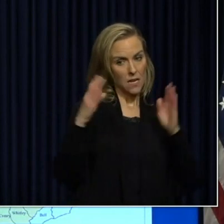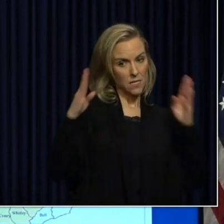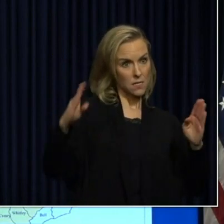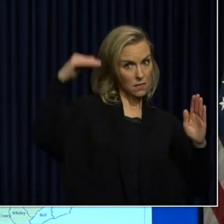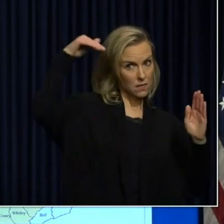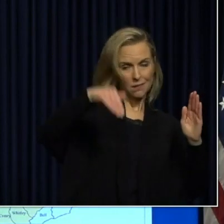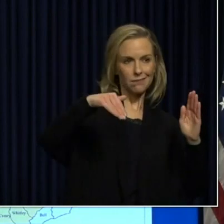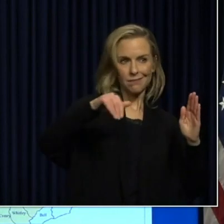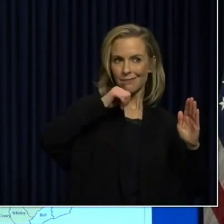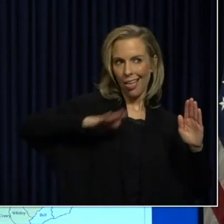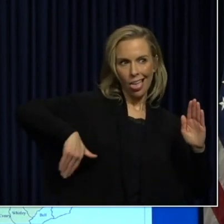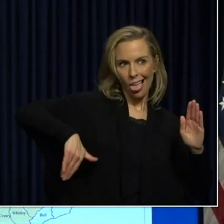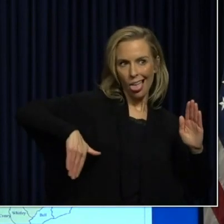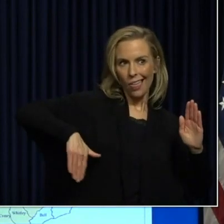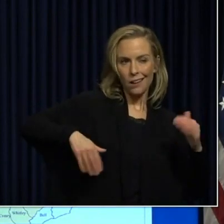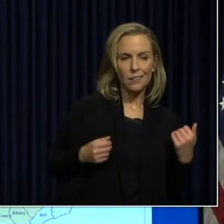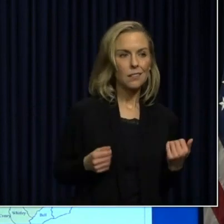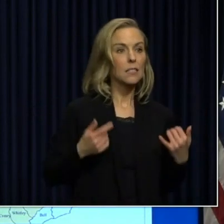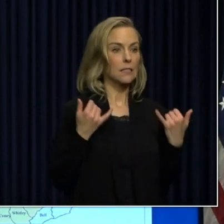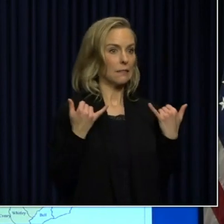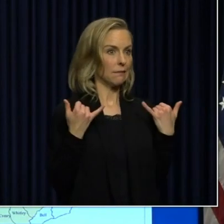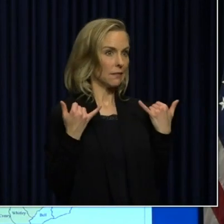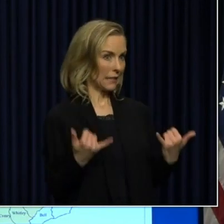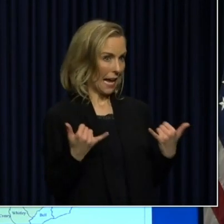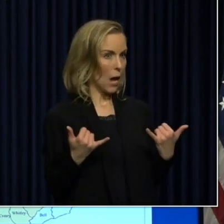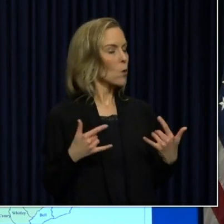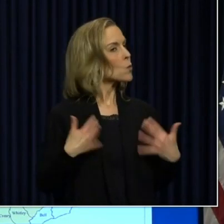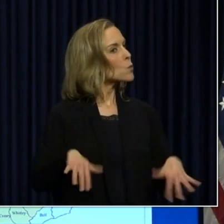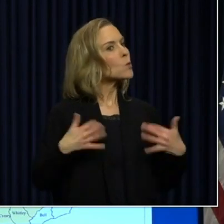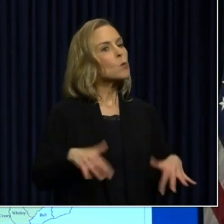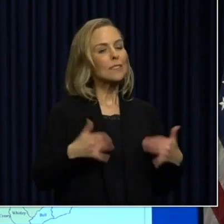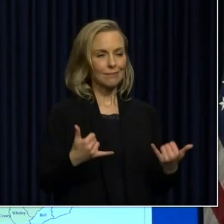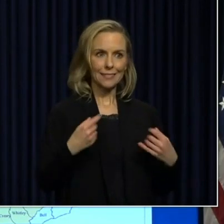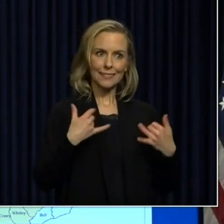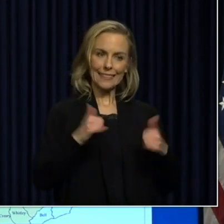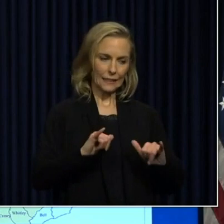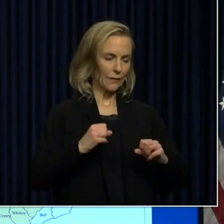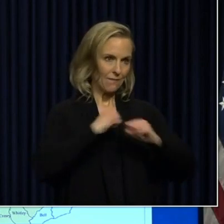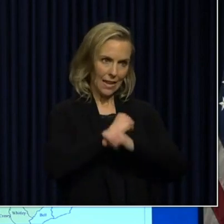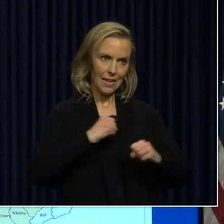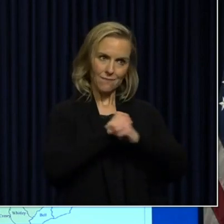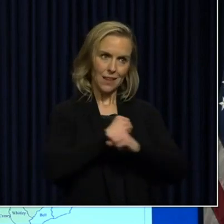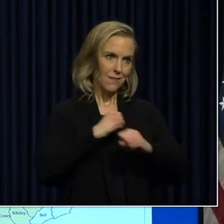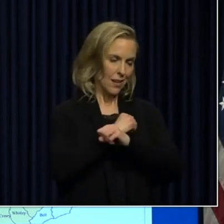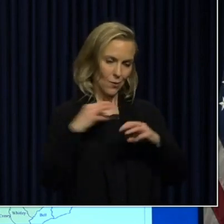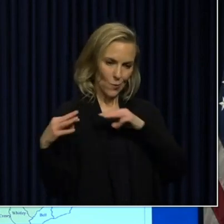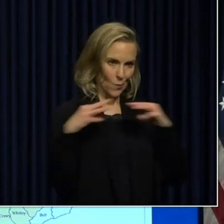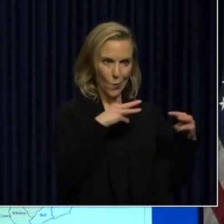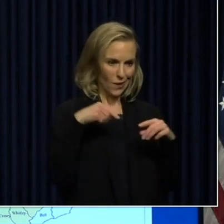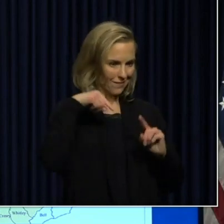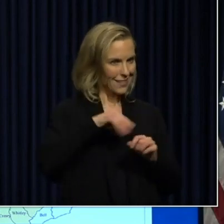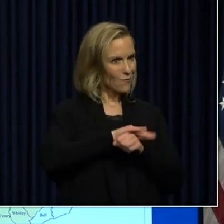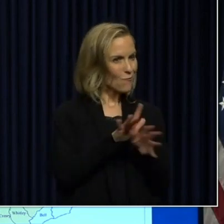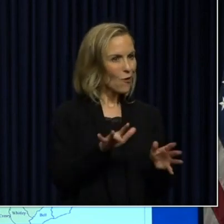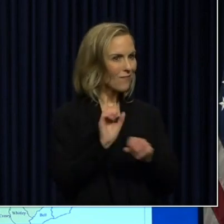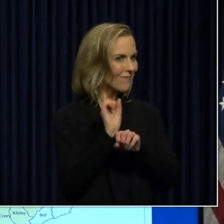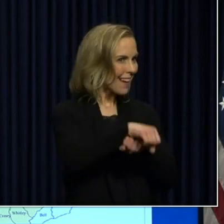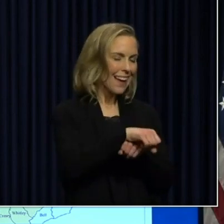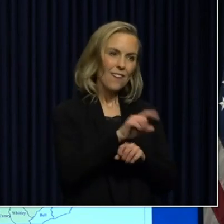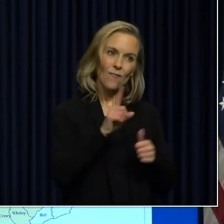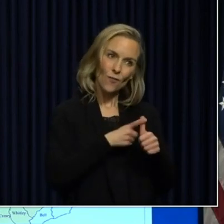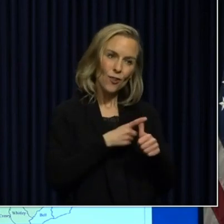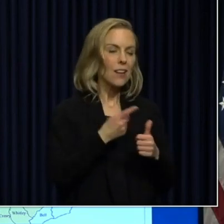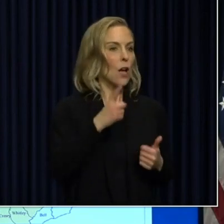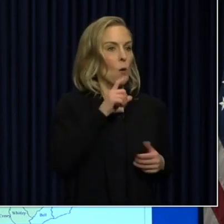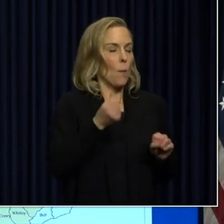are still in the midst of this fight against a deadly and highly contagious virus. So let's make